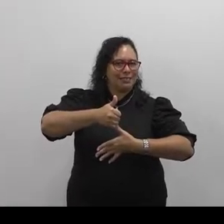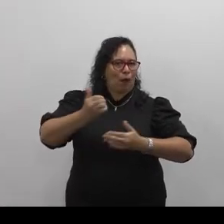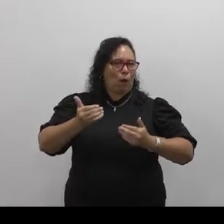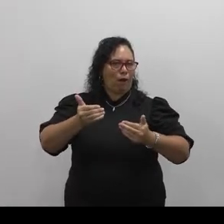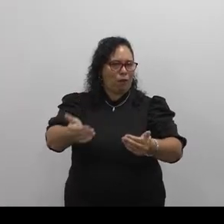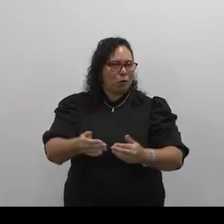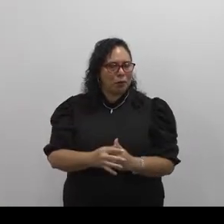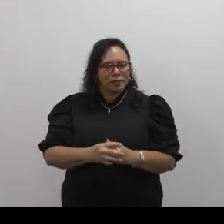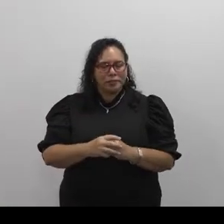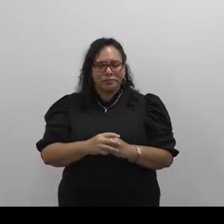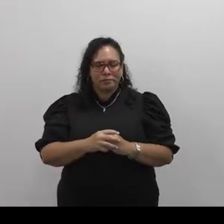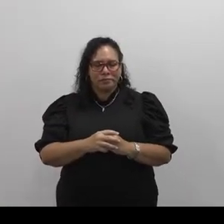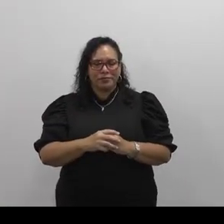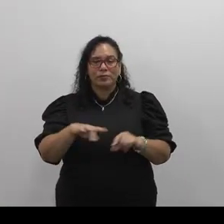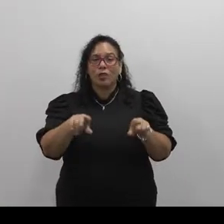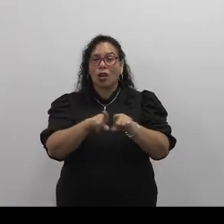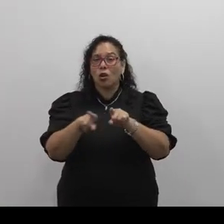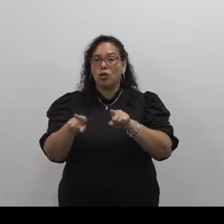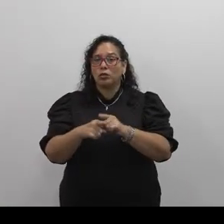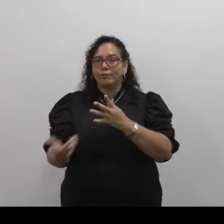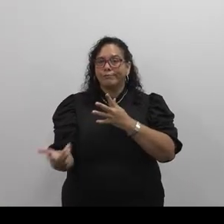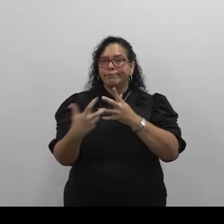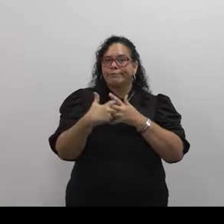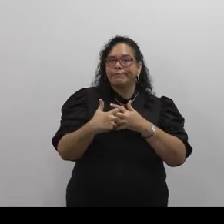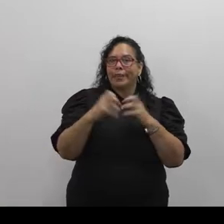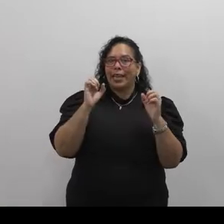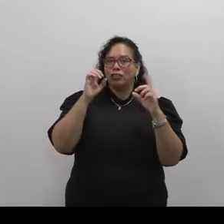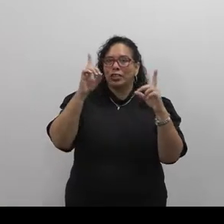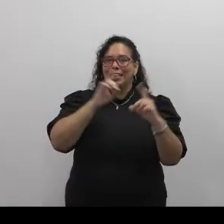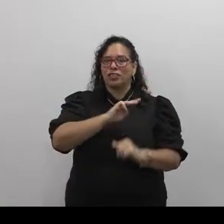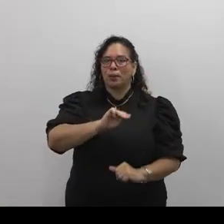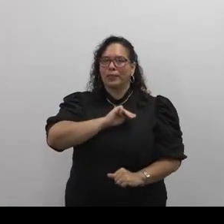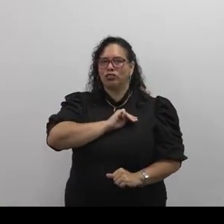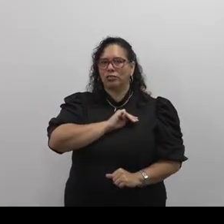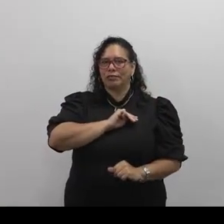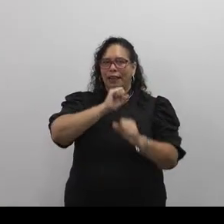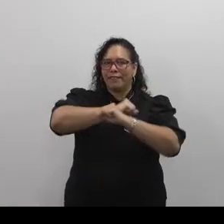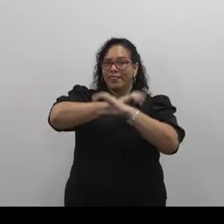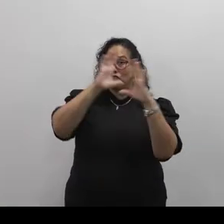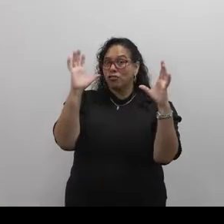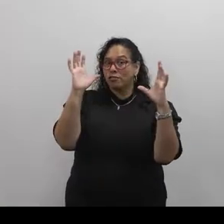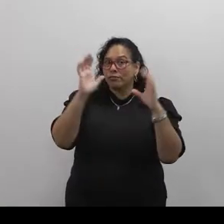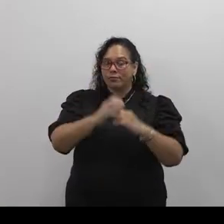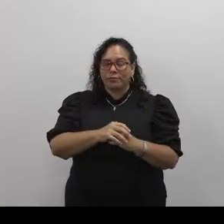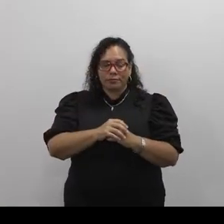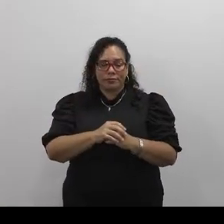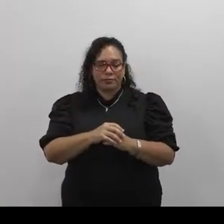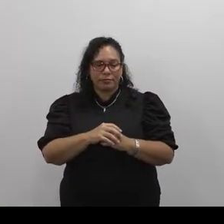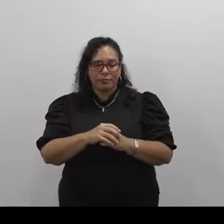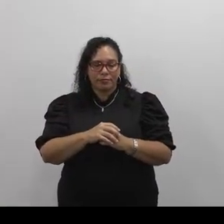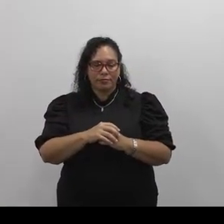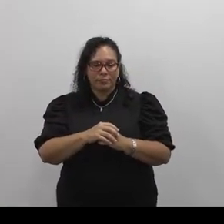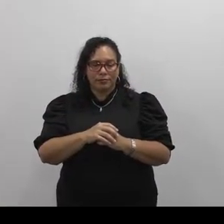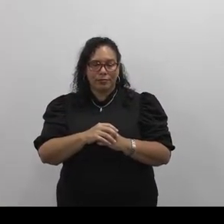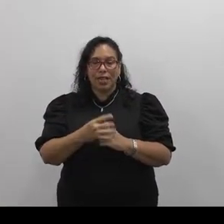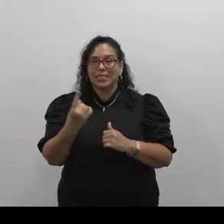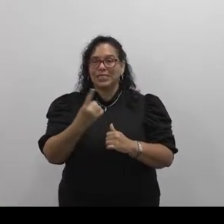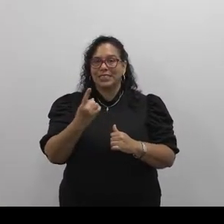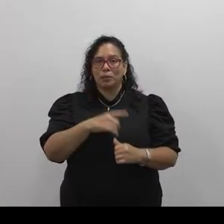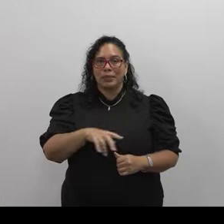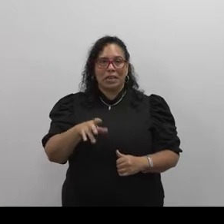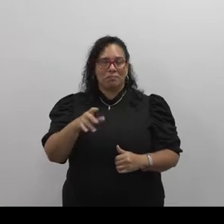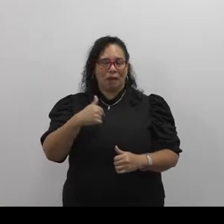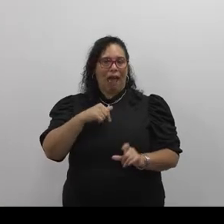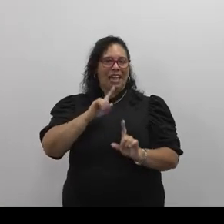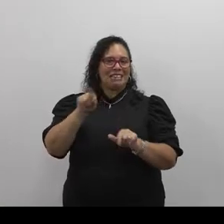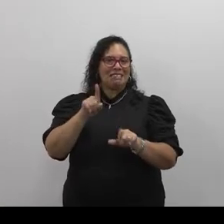forward. Also going to align us with our educational mission and vision. So this is something I hear as I attend